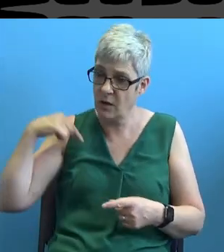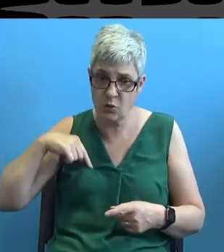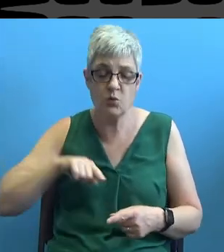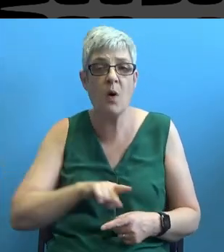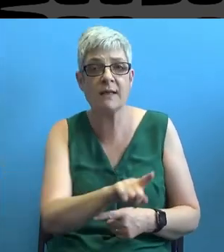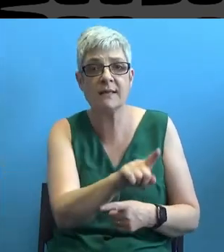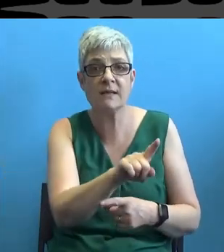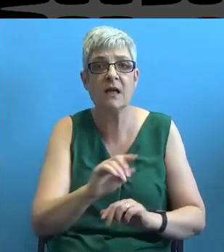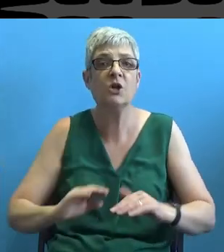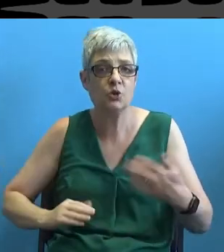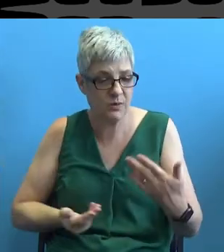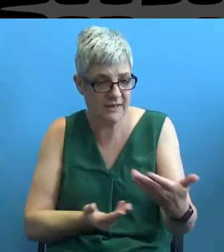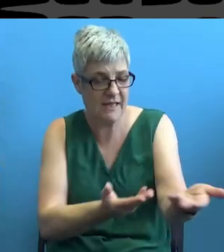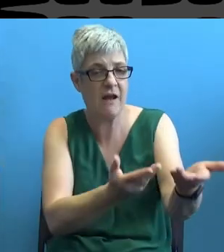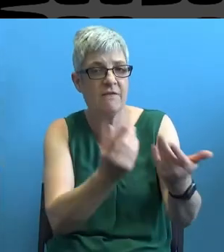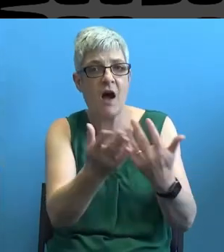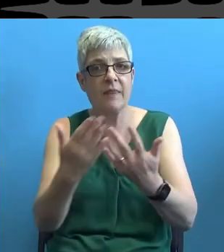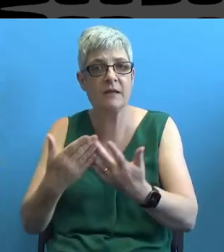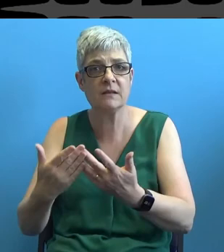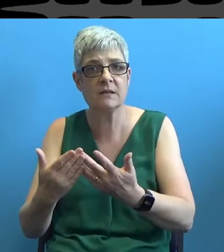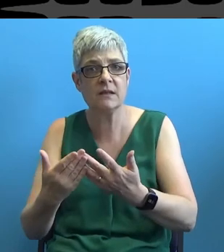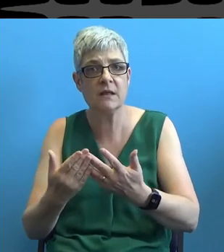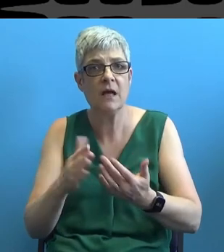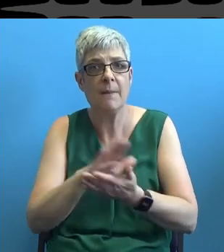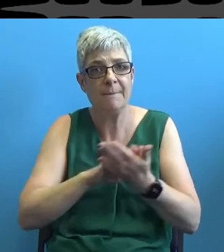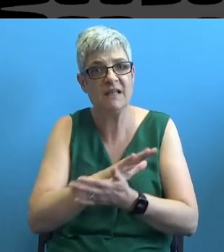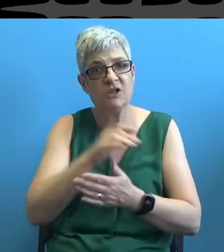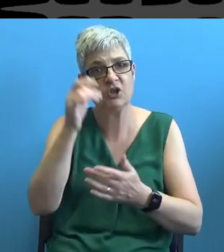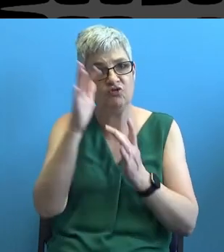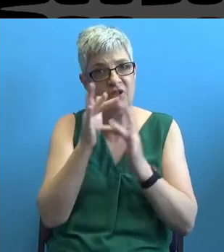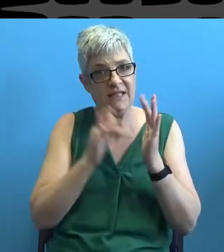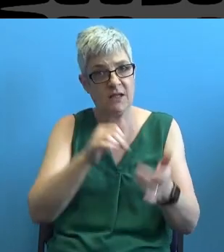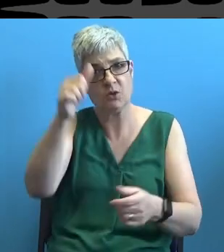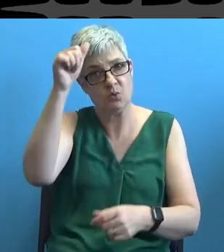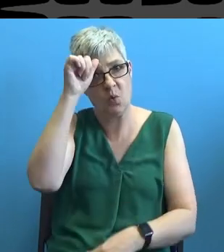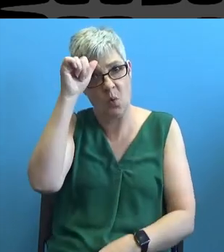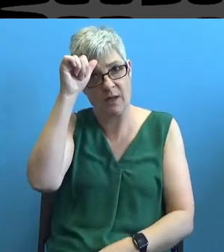serve others in order to make Jesus known.